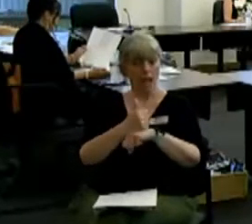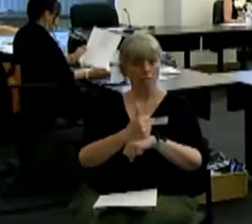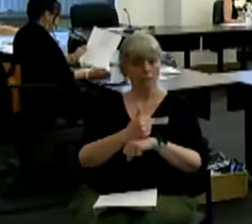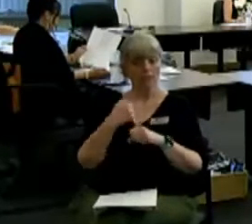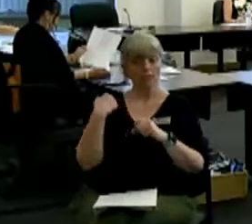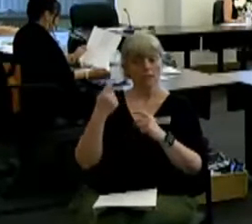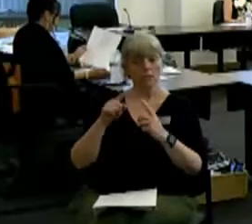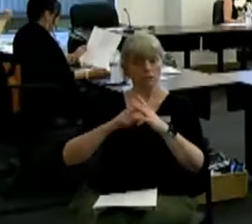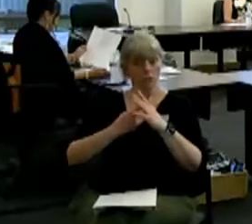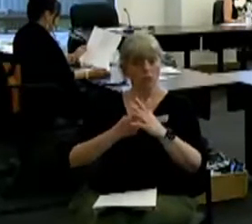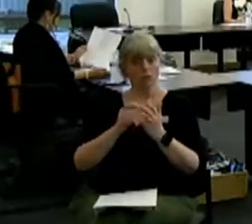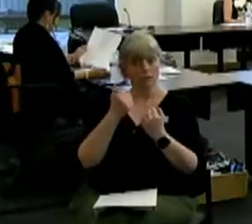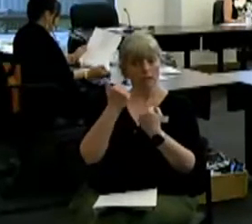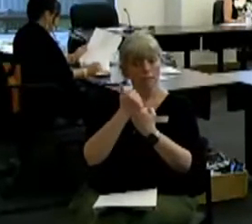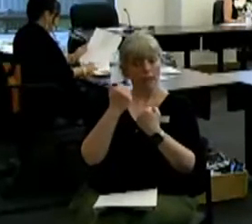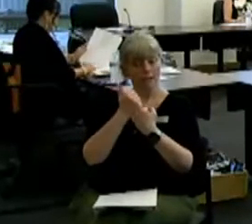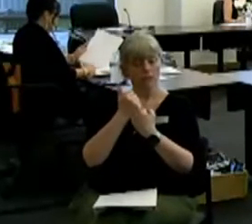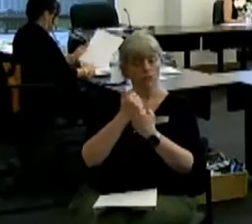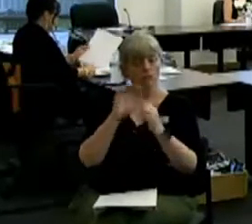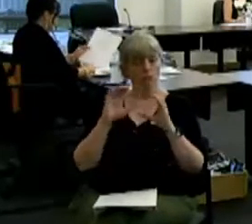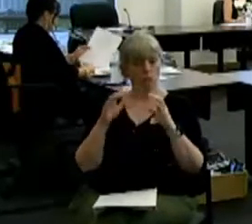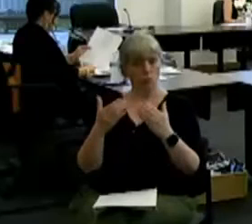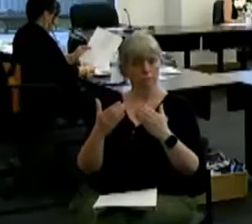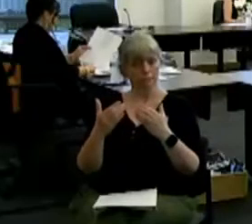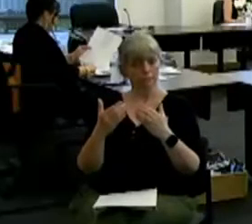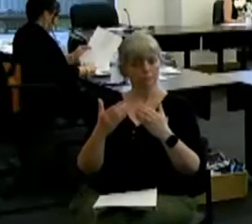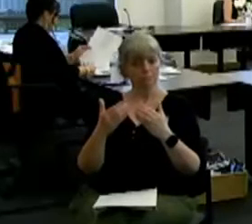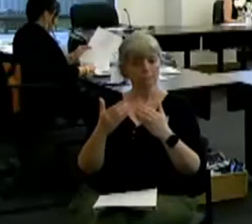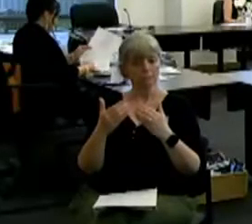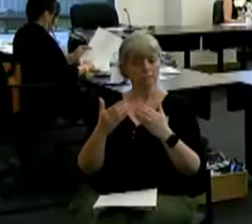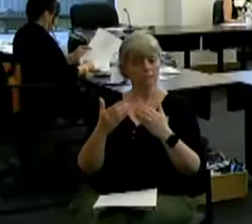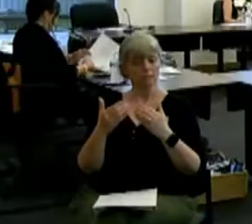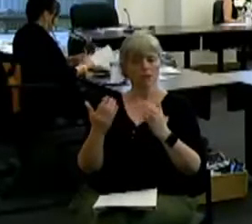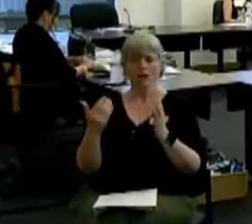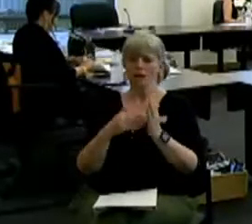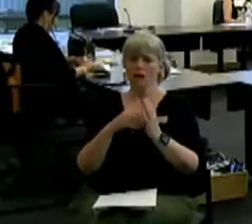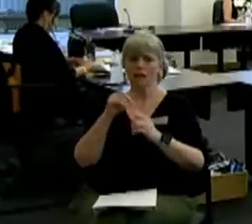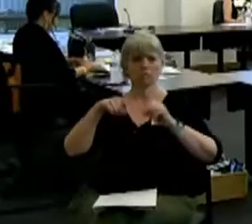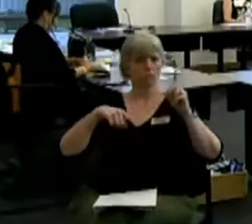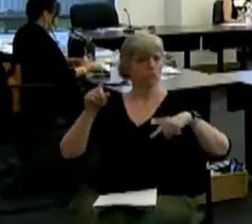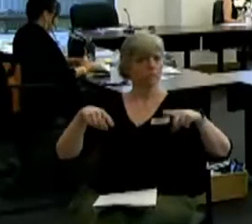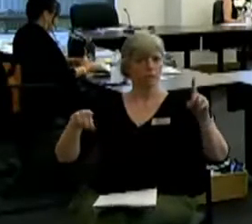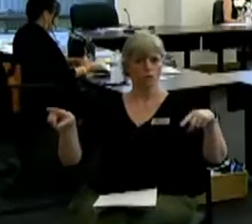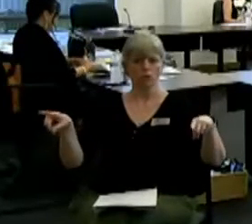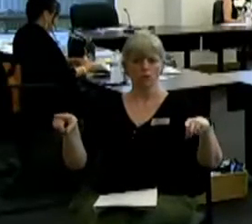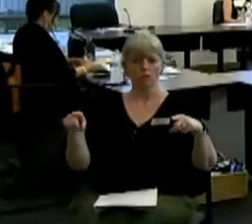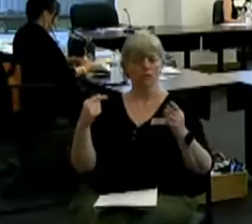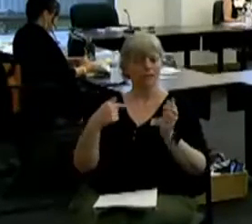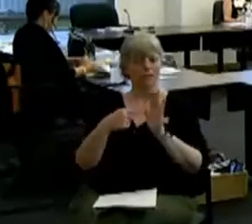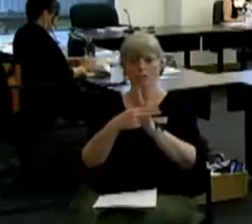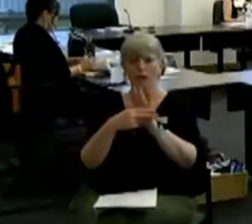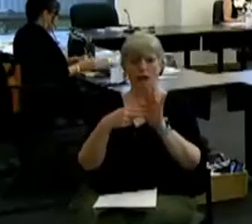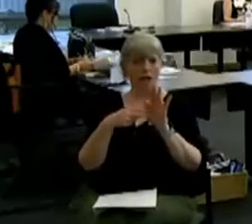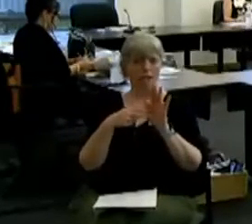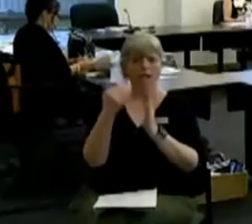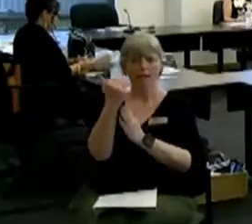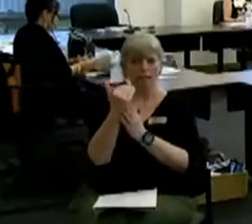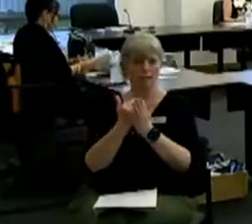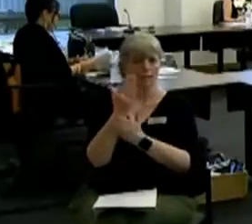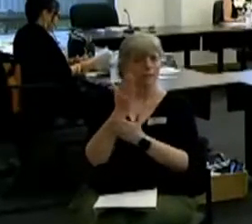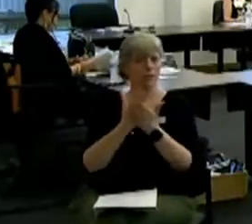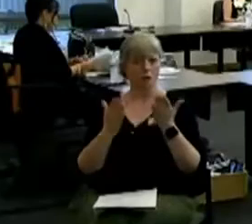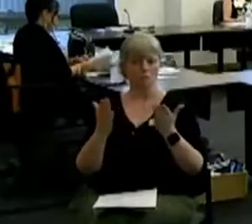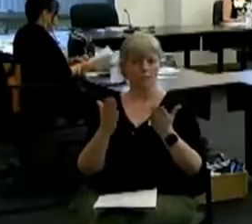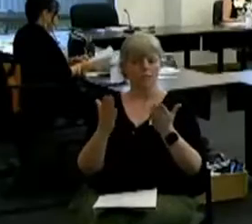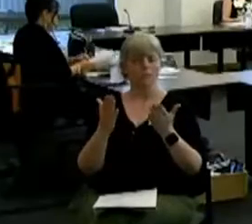launched the President's Ambassadors Group. You'll see them here on your screen. Again, very diverse. This is just a highlight list of some of them,